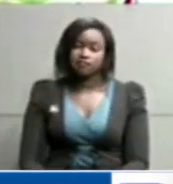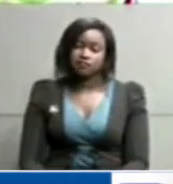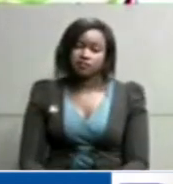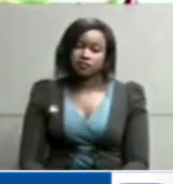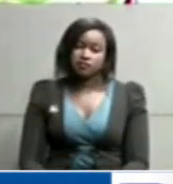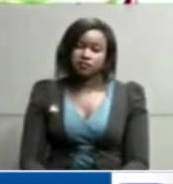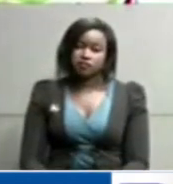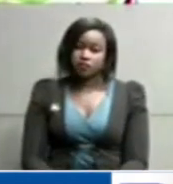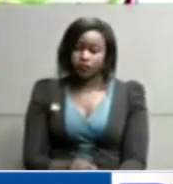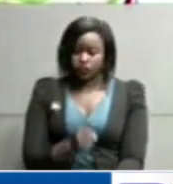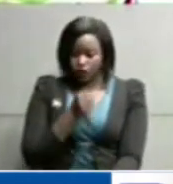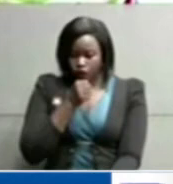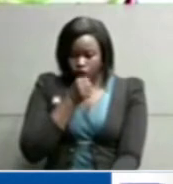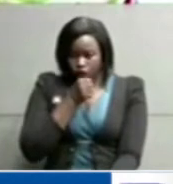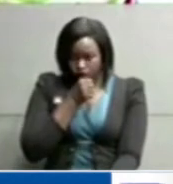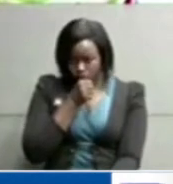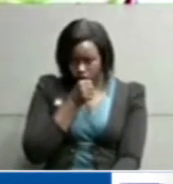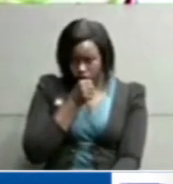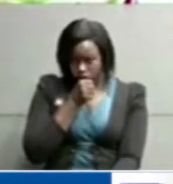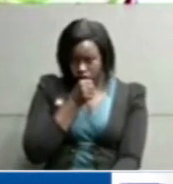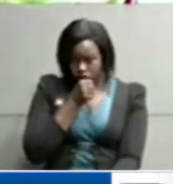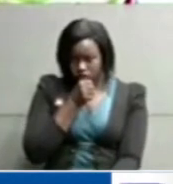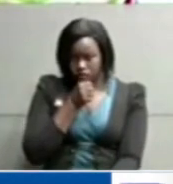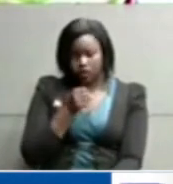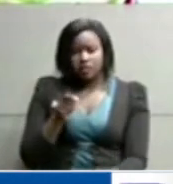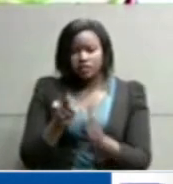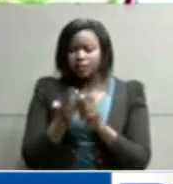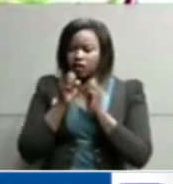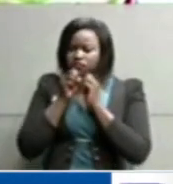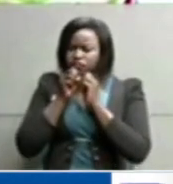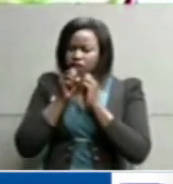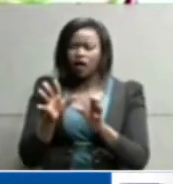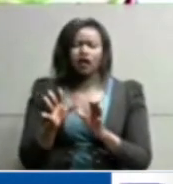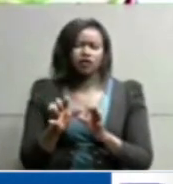Or cholera. Ukwesi amrumu gani bokuweta?